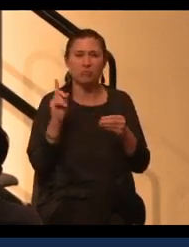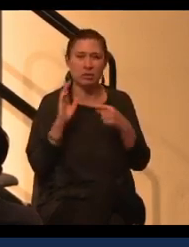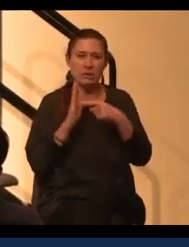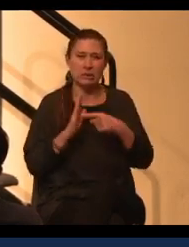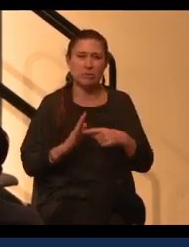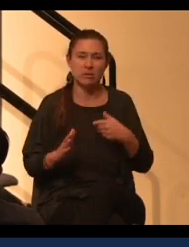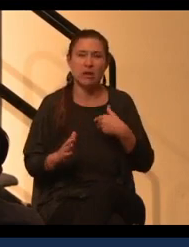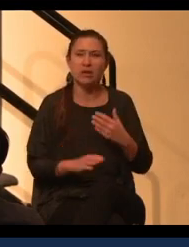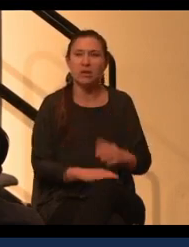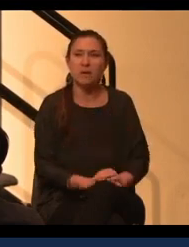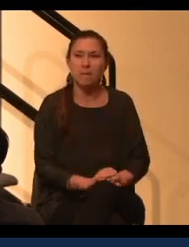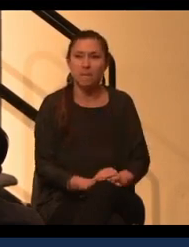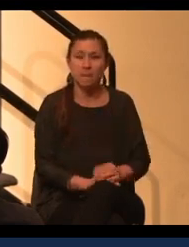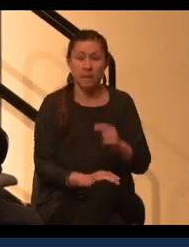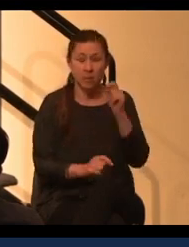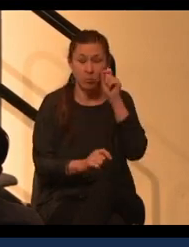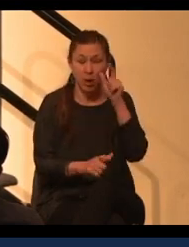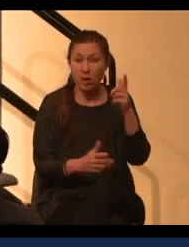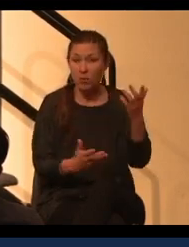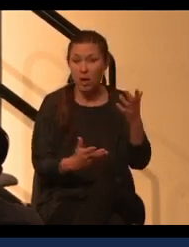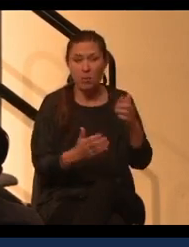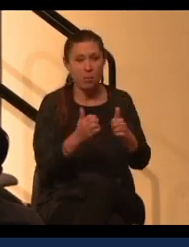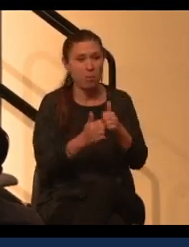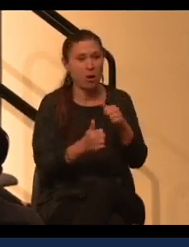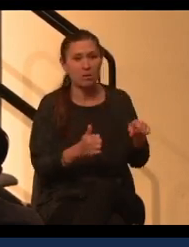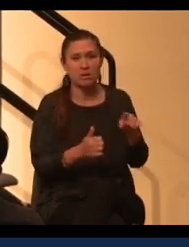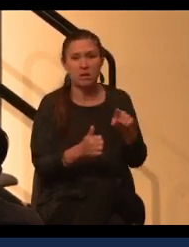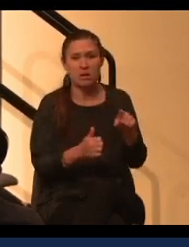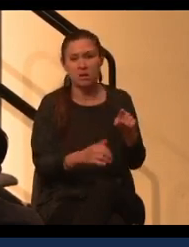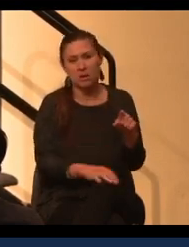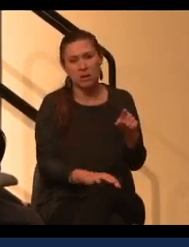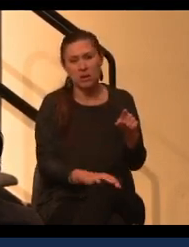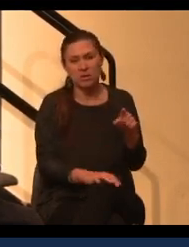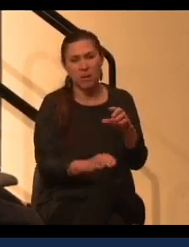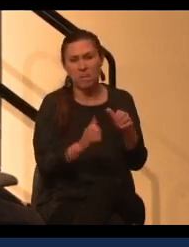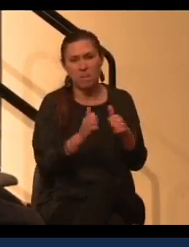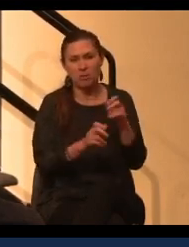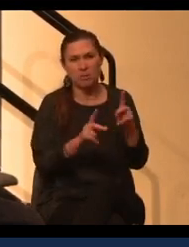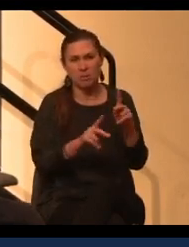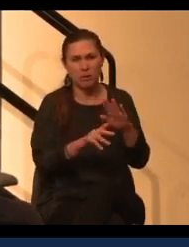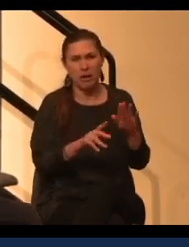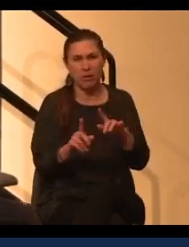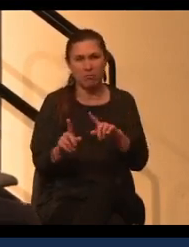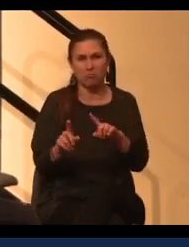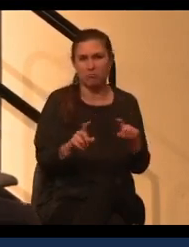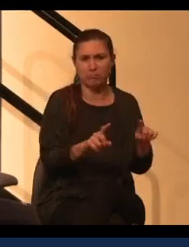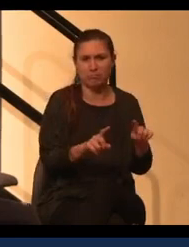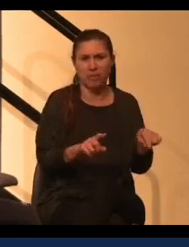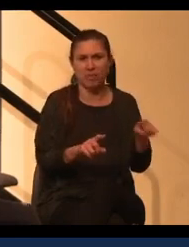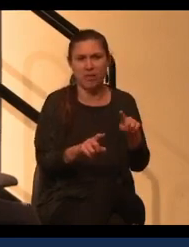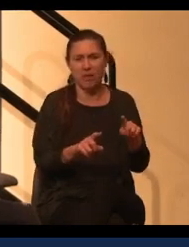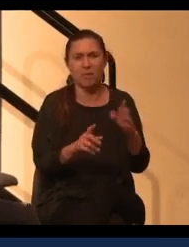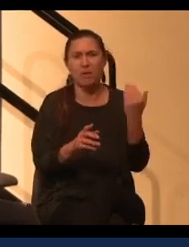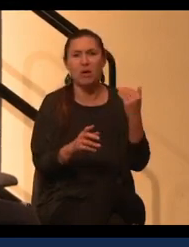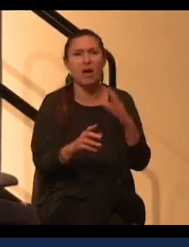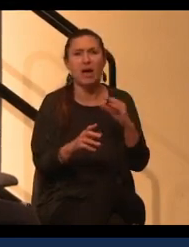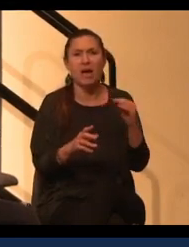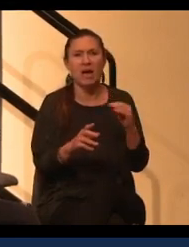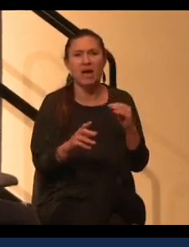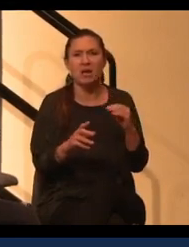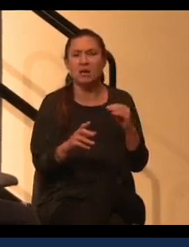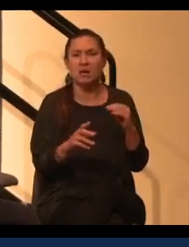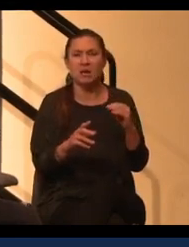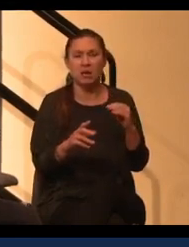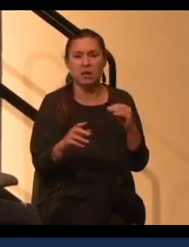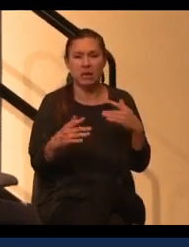I was surprised to learn that most had never told anyone. There are also fears of retaliation, especially against